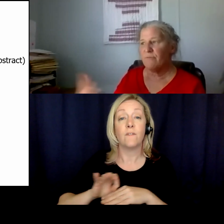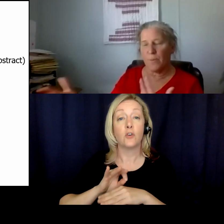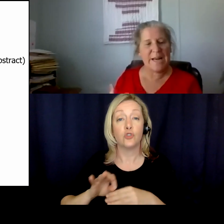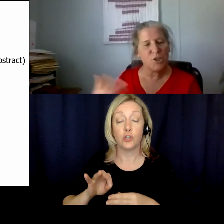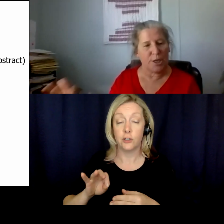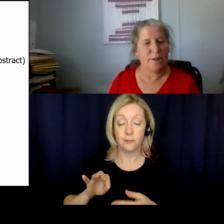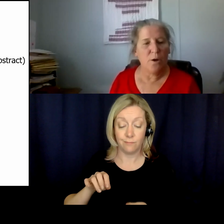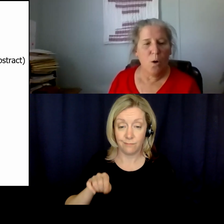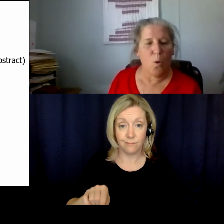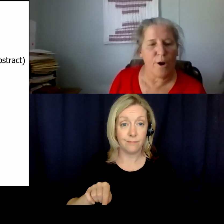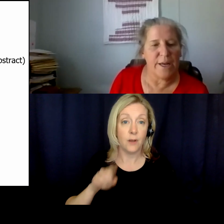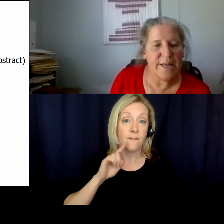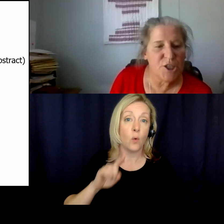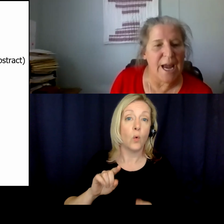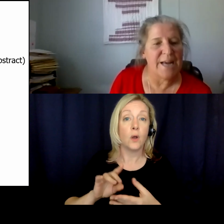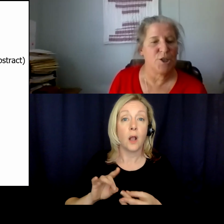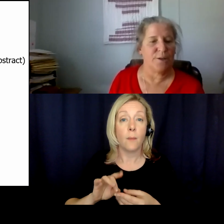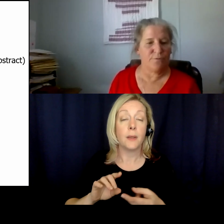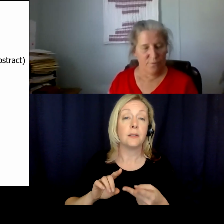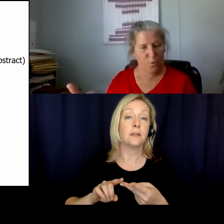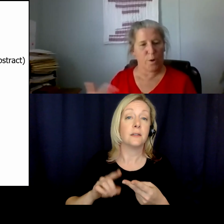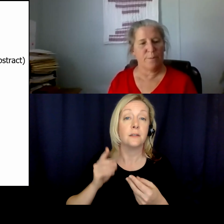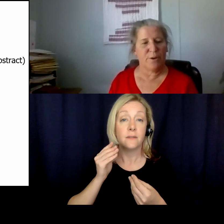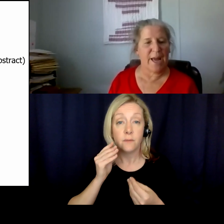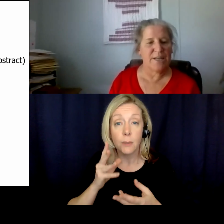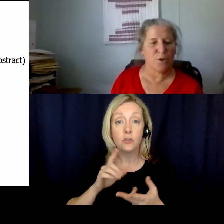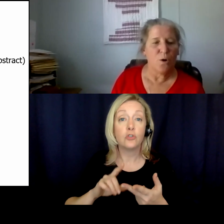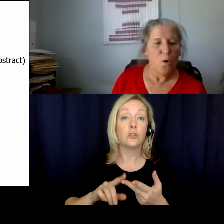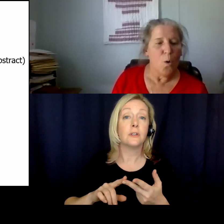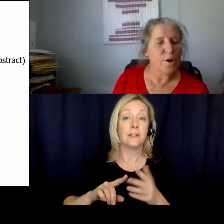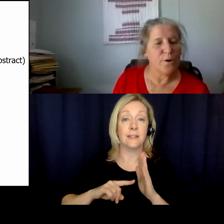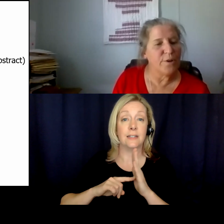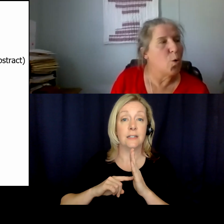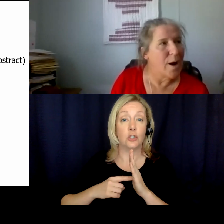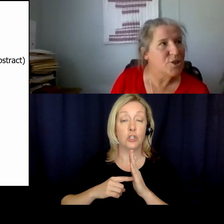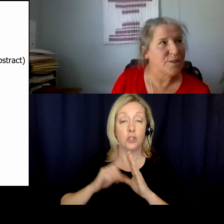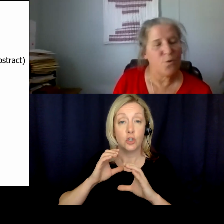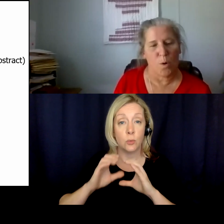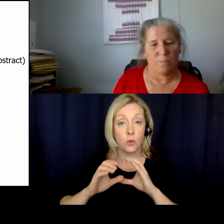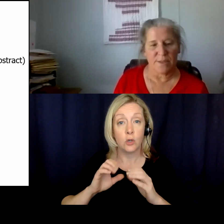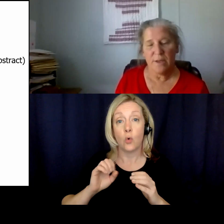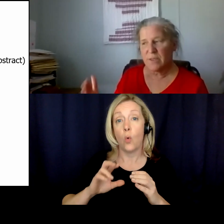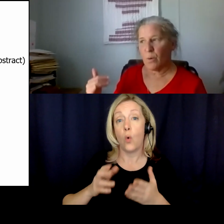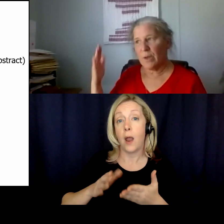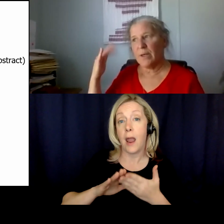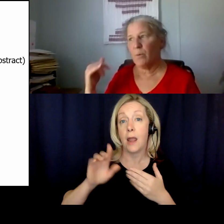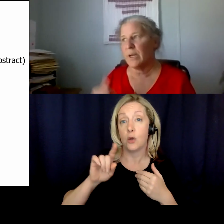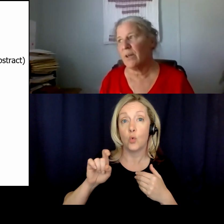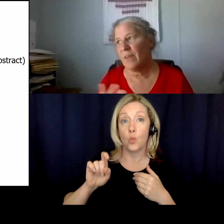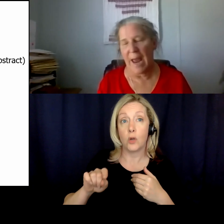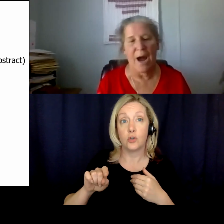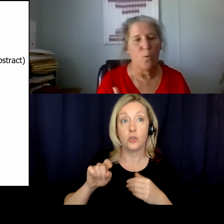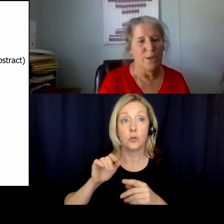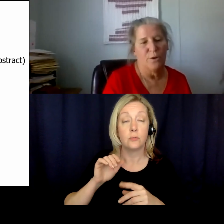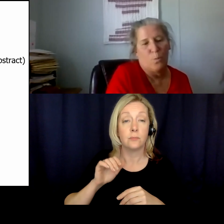or information or initiation for communication, or using question forms. So we're really working